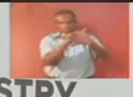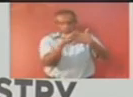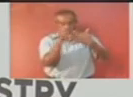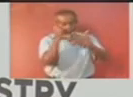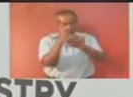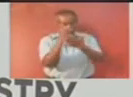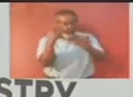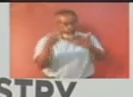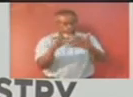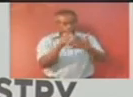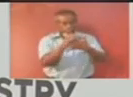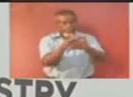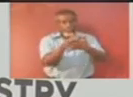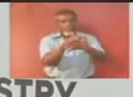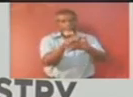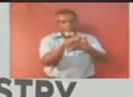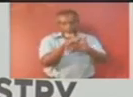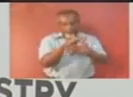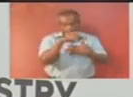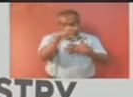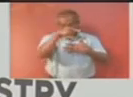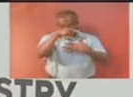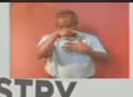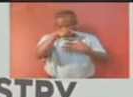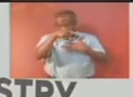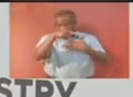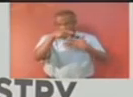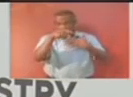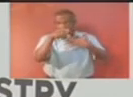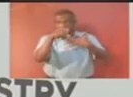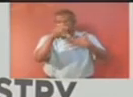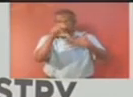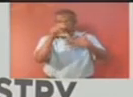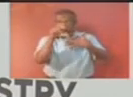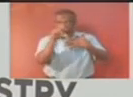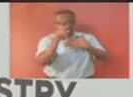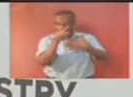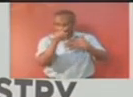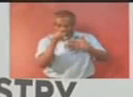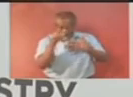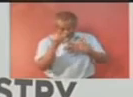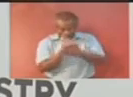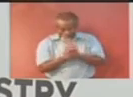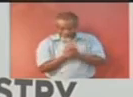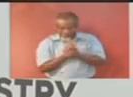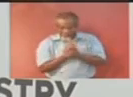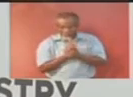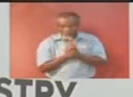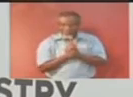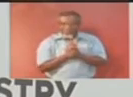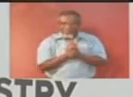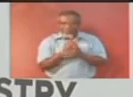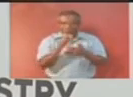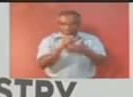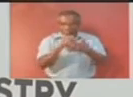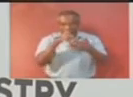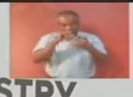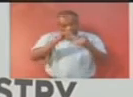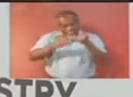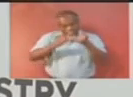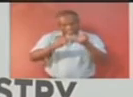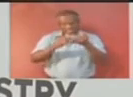BioNTech, Moderna, AstraZeneca, Johnson & Johnson, and the one most recently approved last Friday